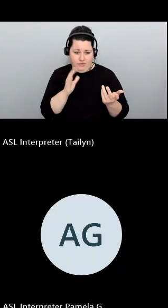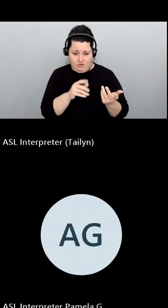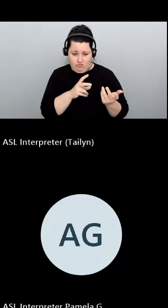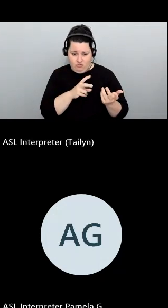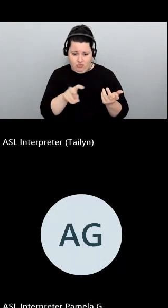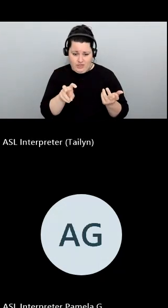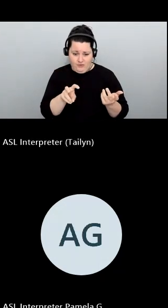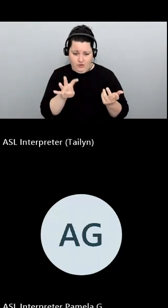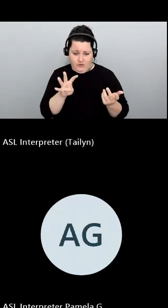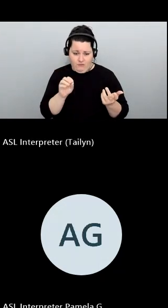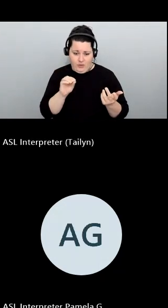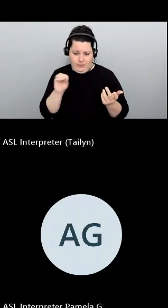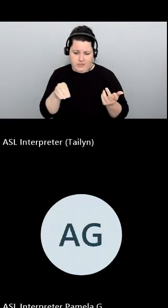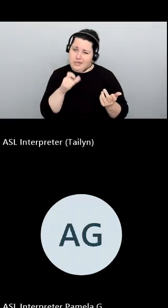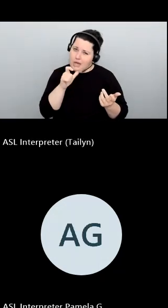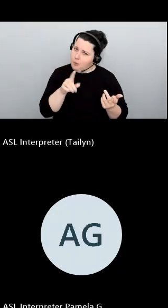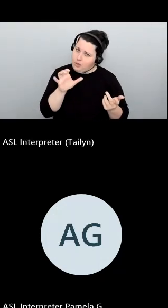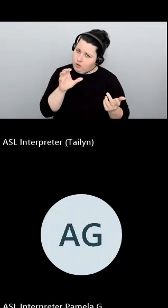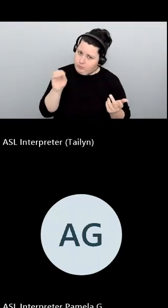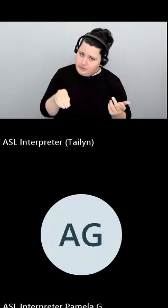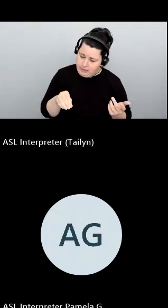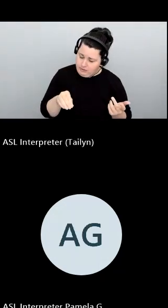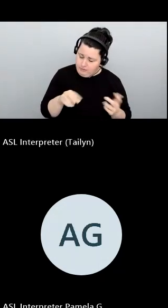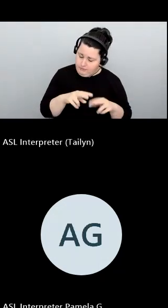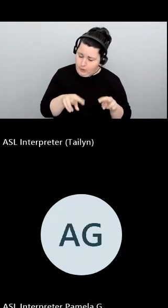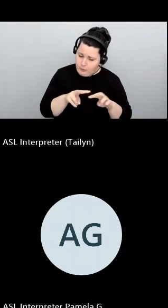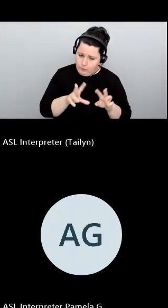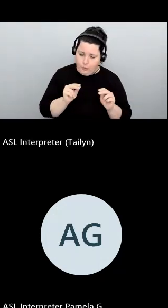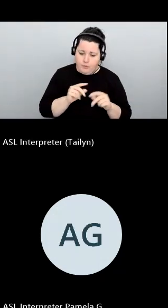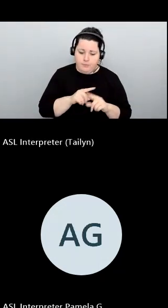at 40%, not 100% of value.